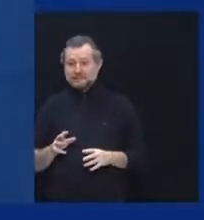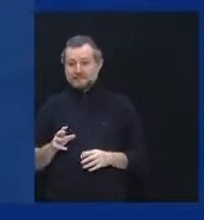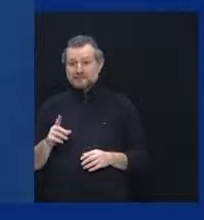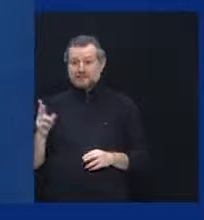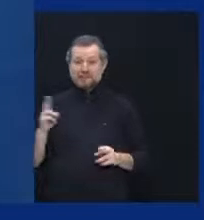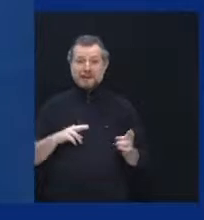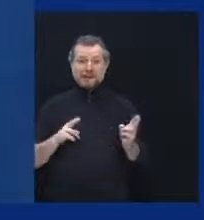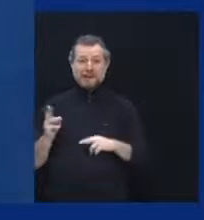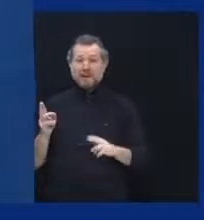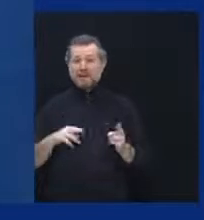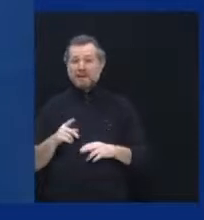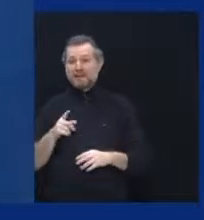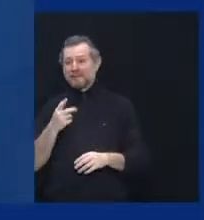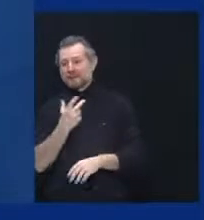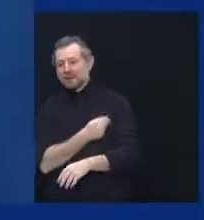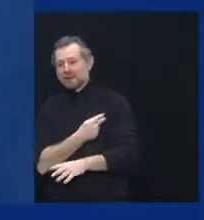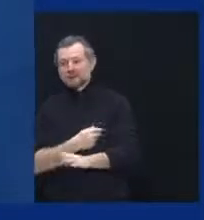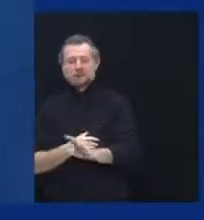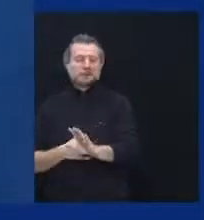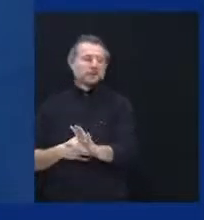in this moment.